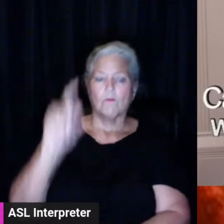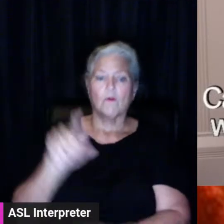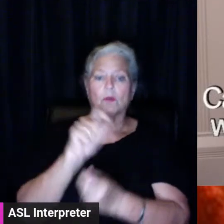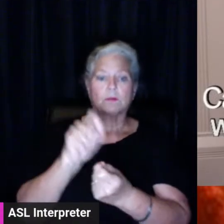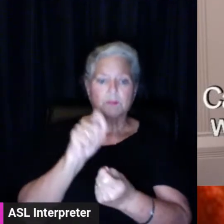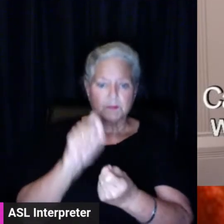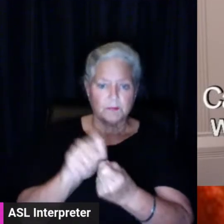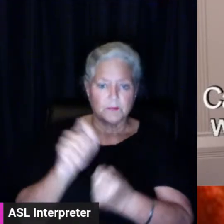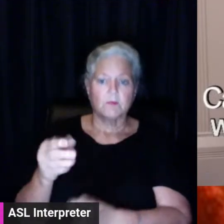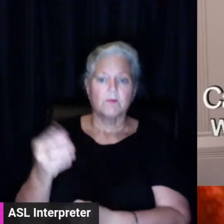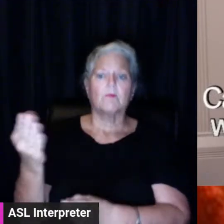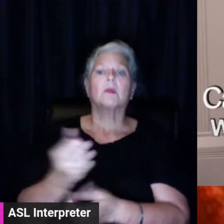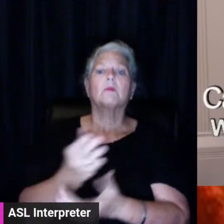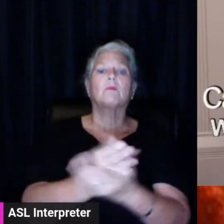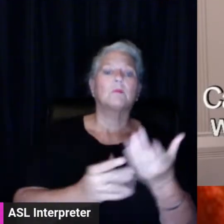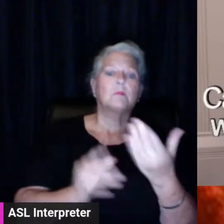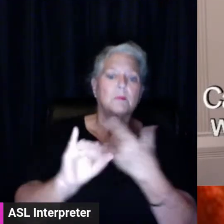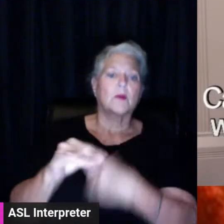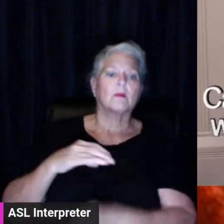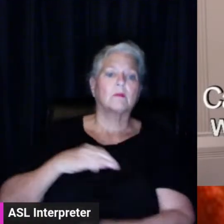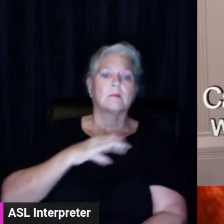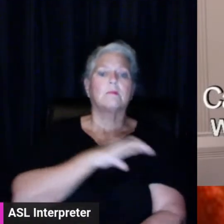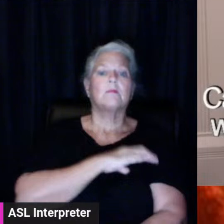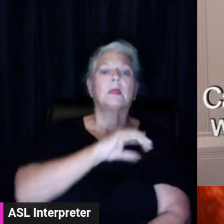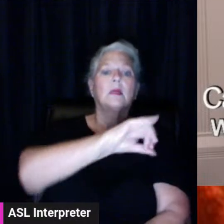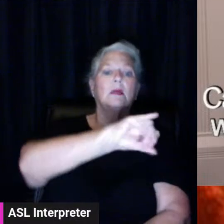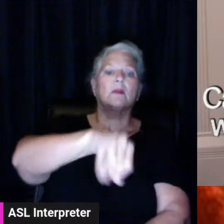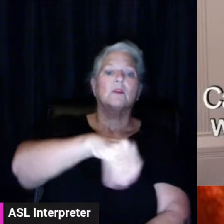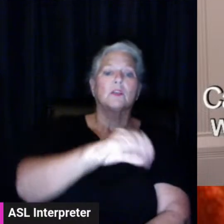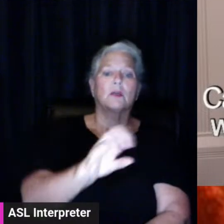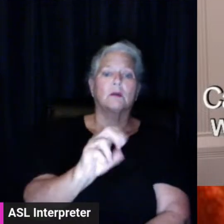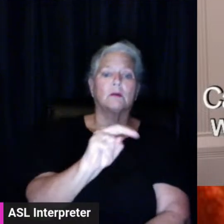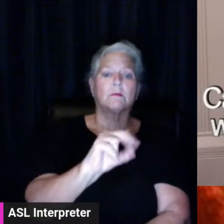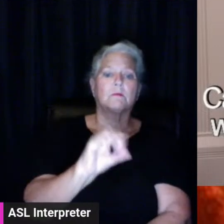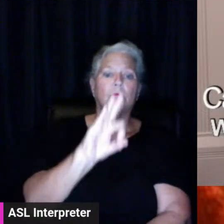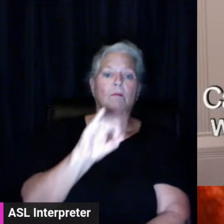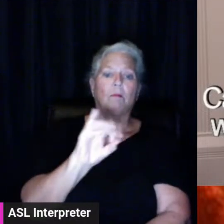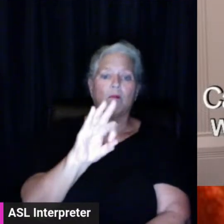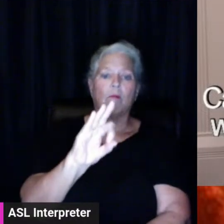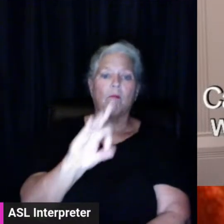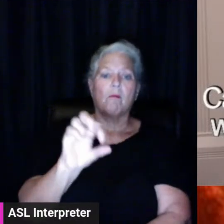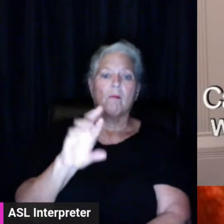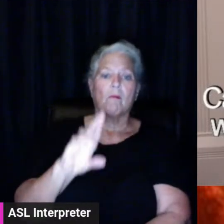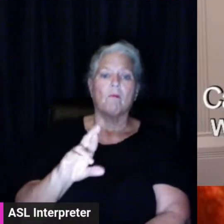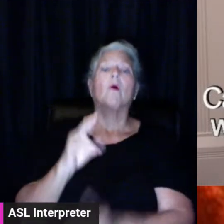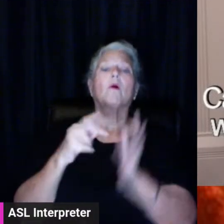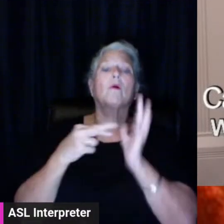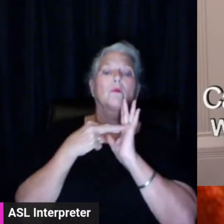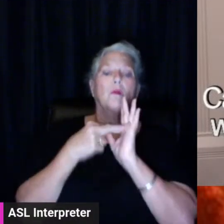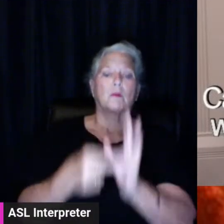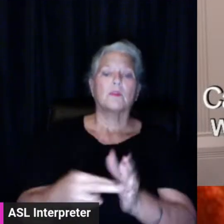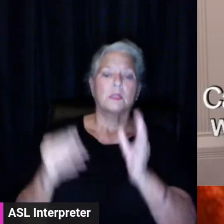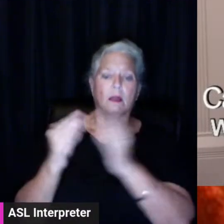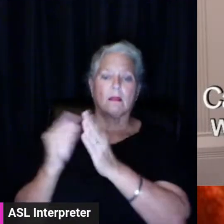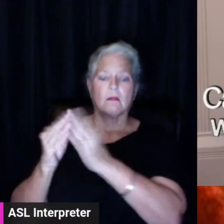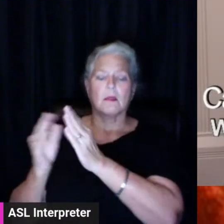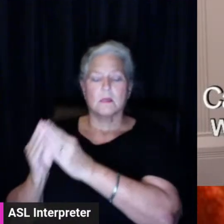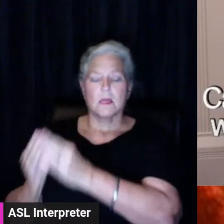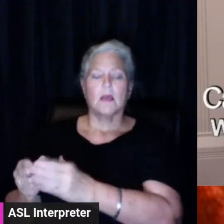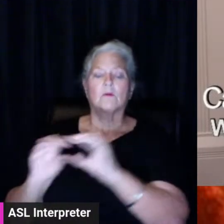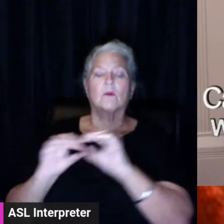committee. And so in addition to those folks, Jennifer Chameleon will be representing the town administrator's office. William Scollins